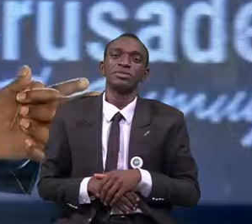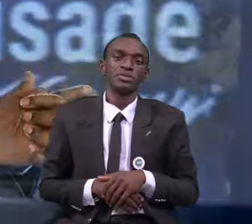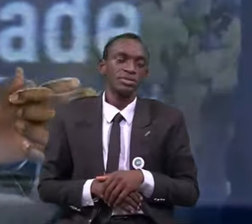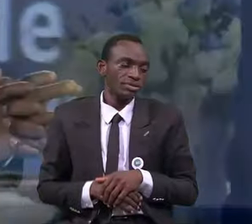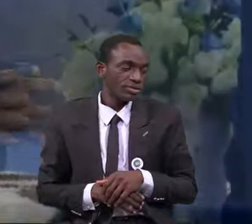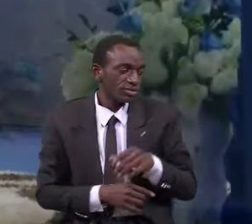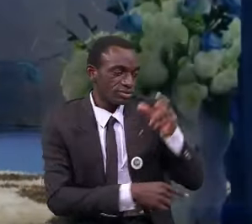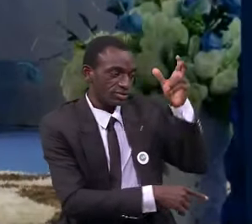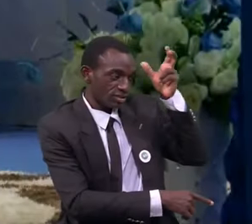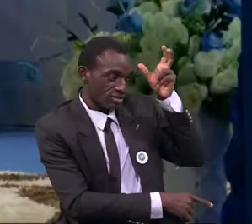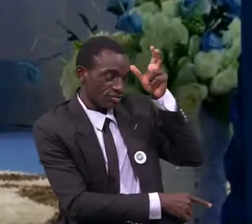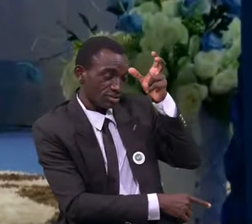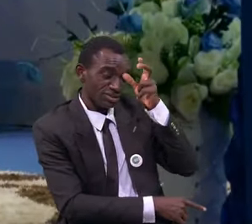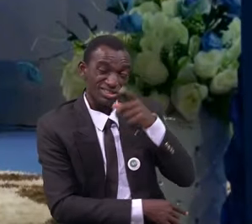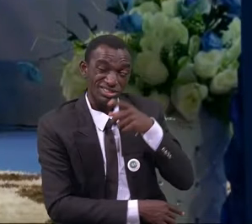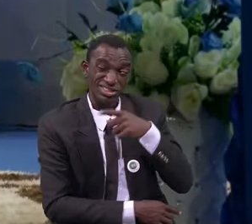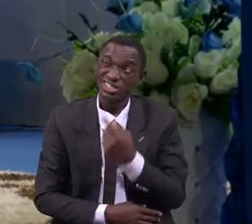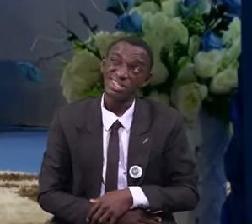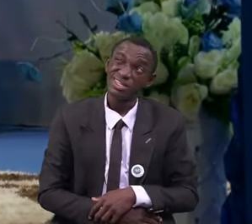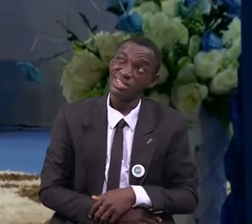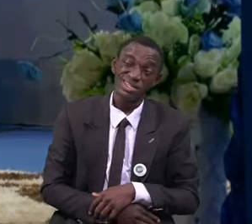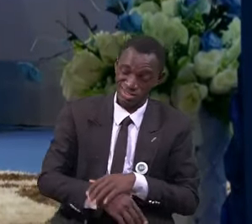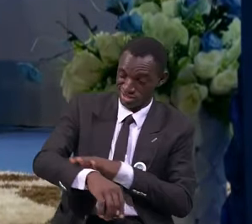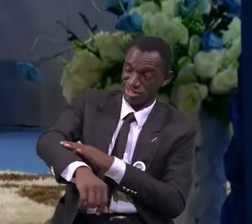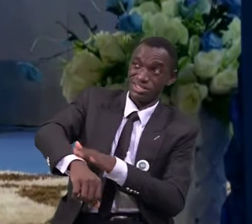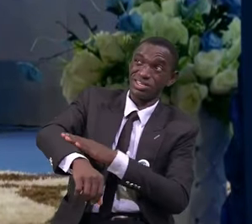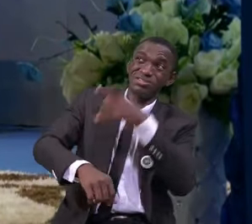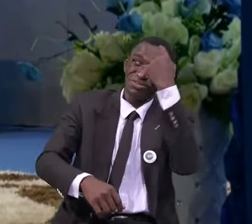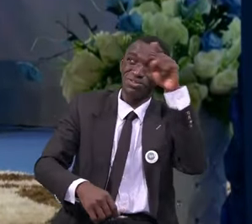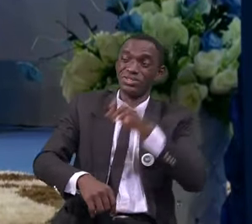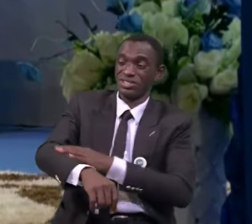Satan said, skin for skin and bone for bone.